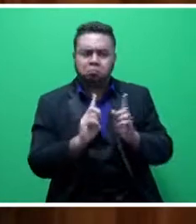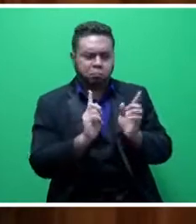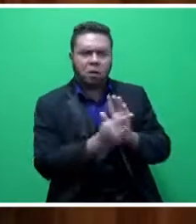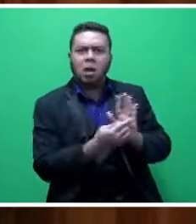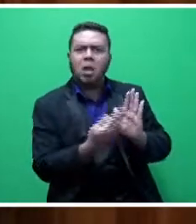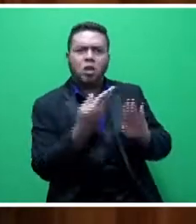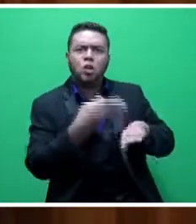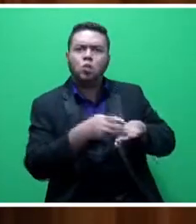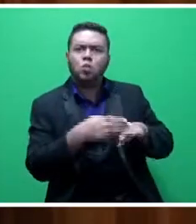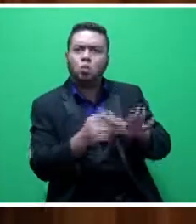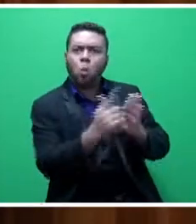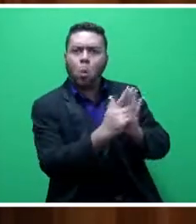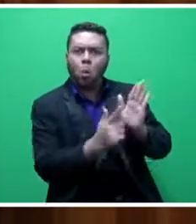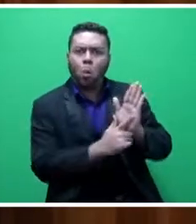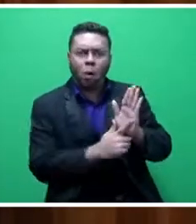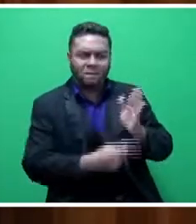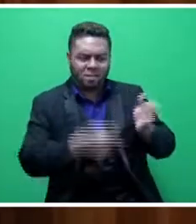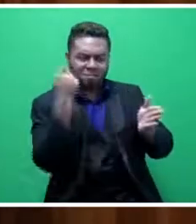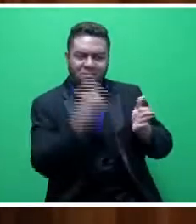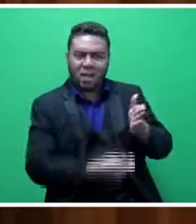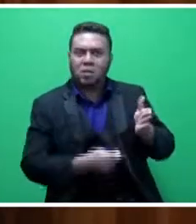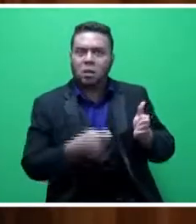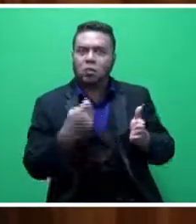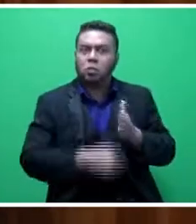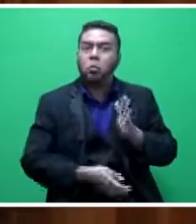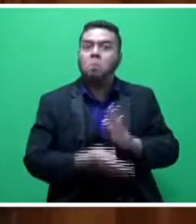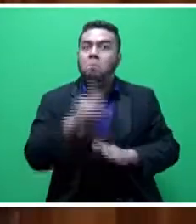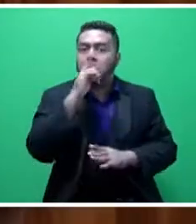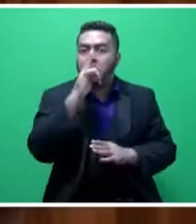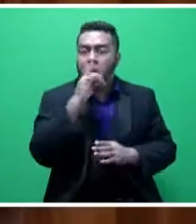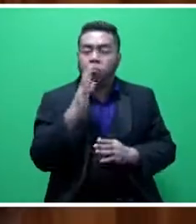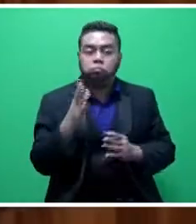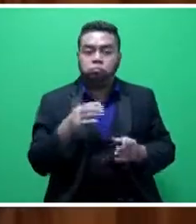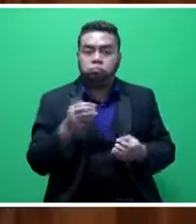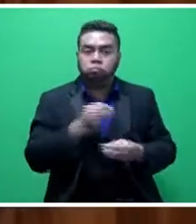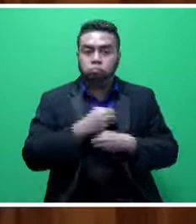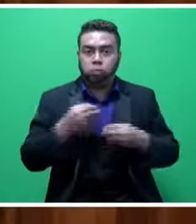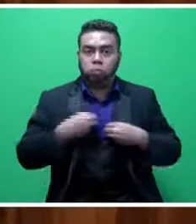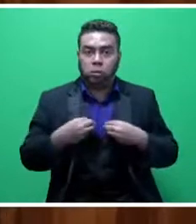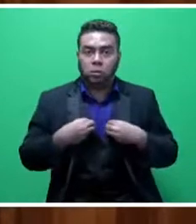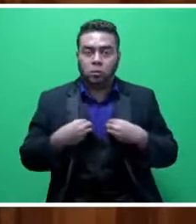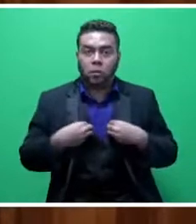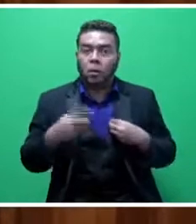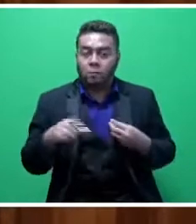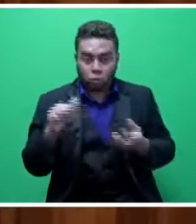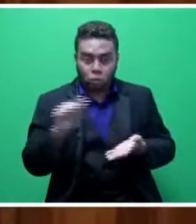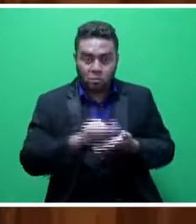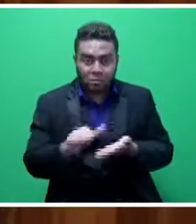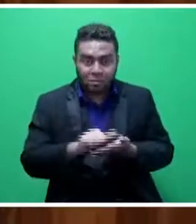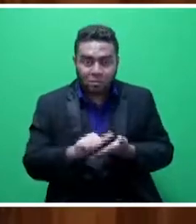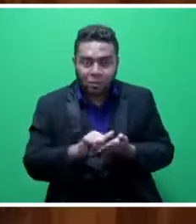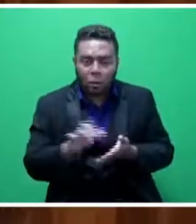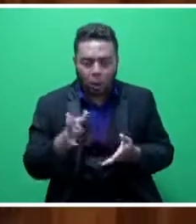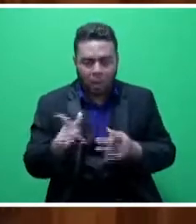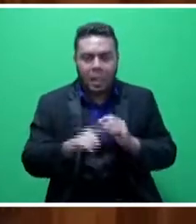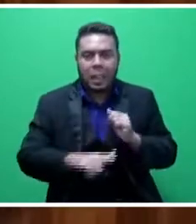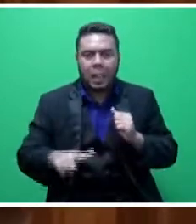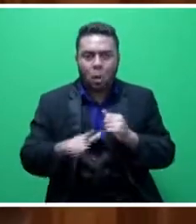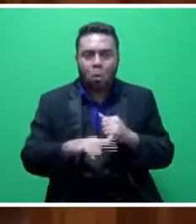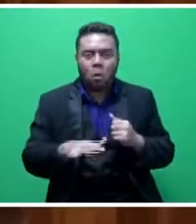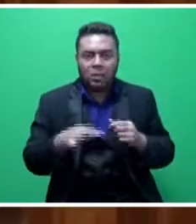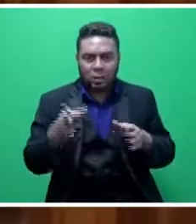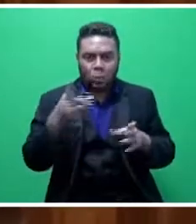they taxed these internet giants based on their sales that happen locally